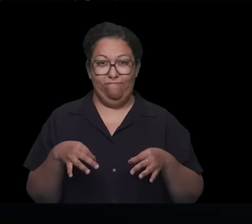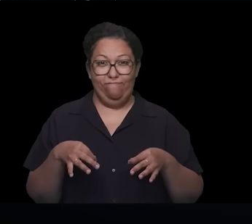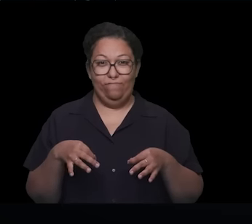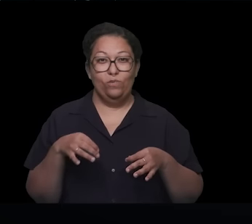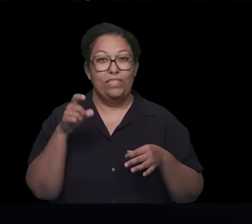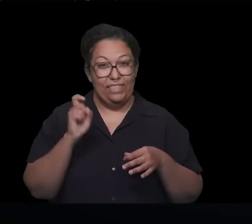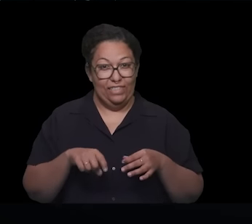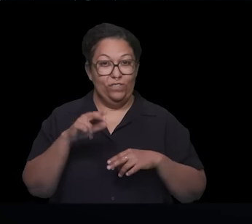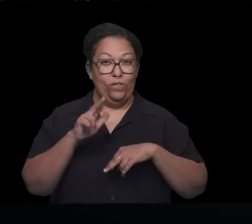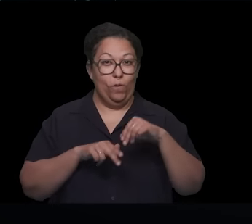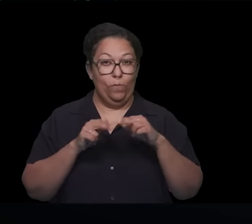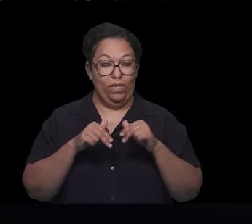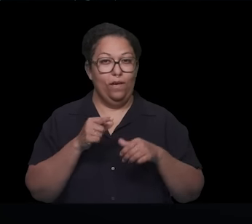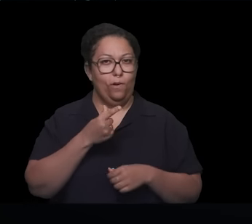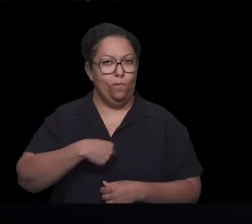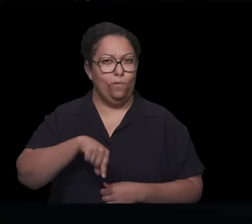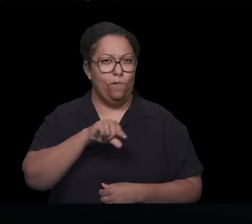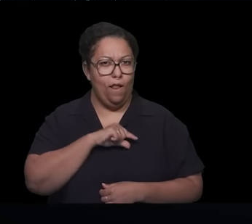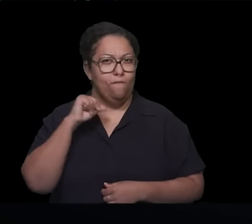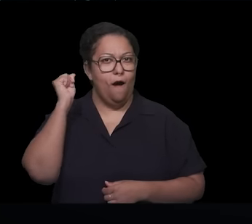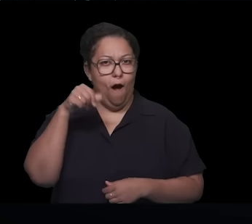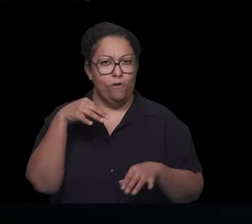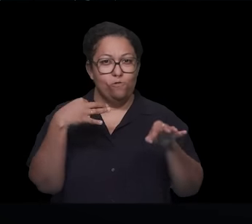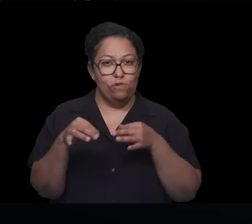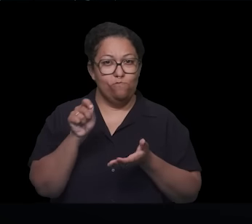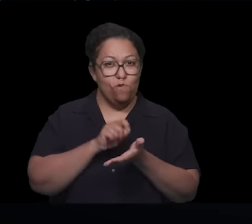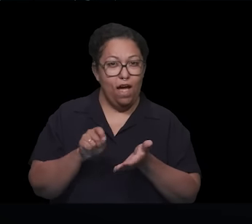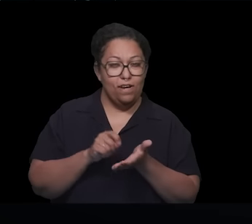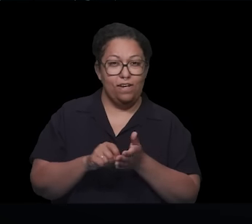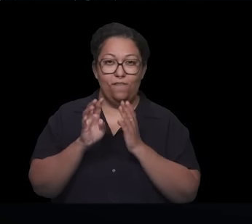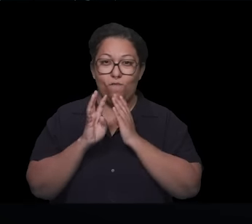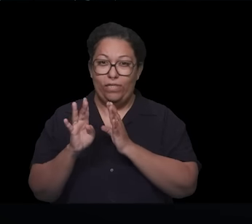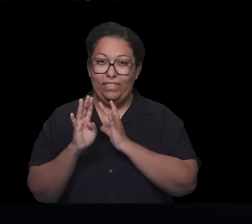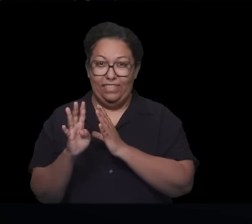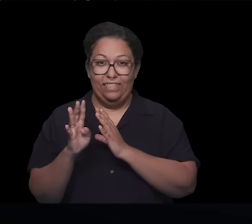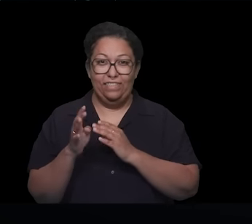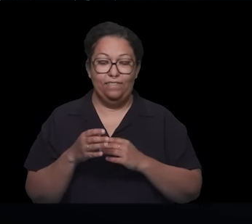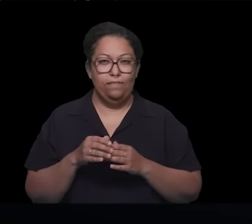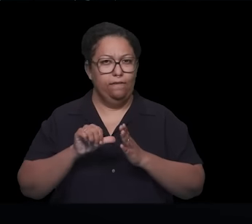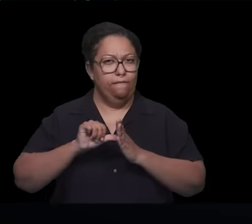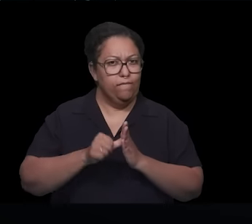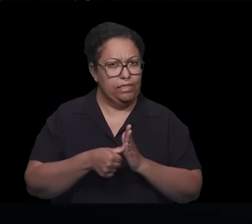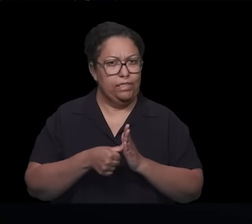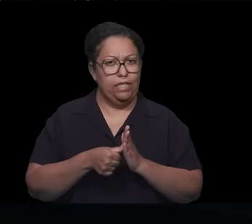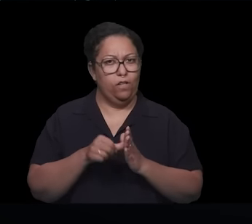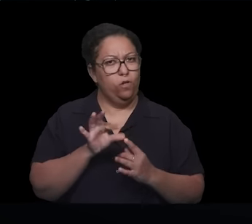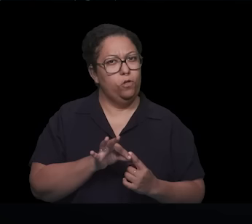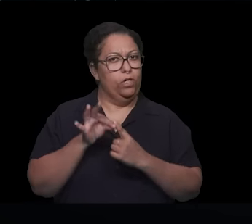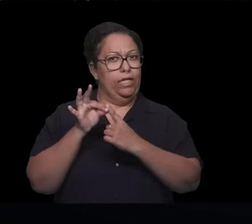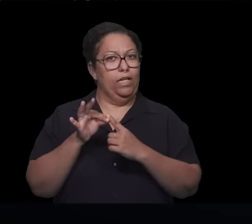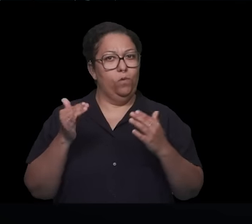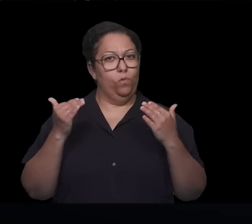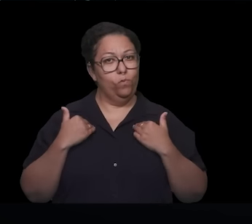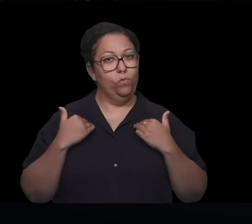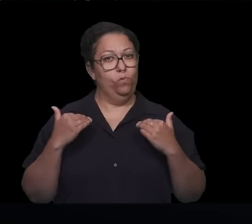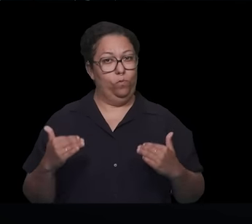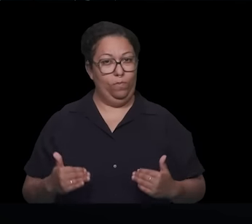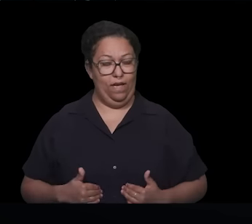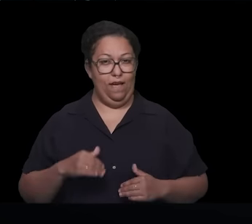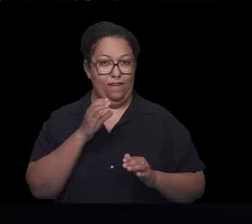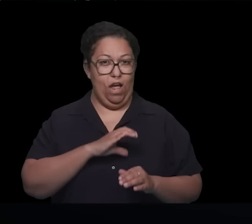audio description. And we need to build the quality of audio description writing and voicing by emphasizing